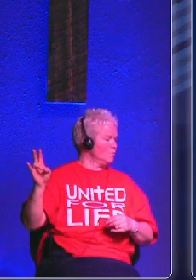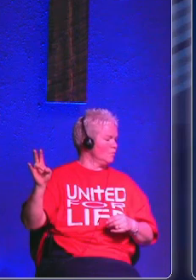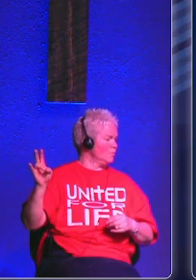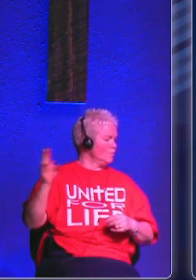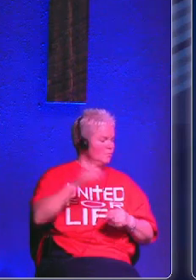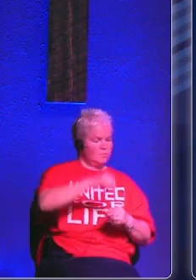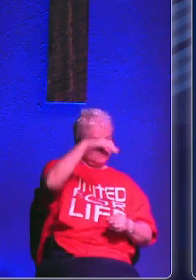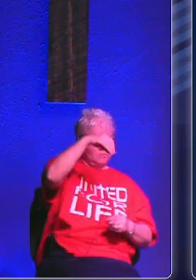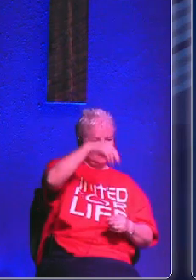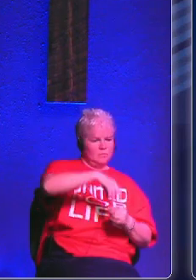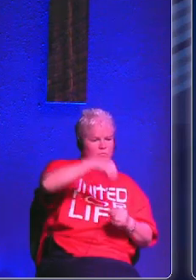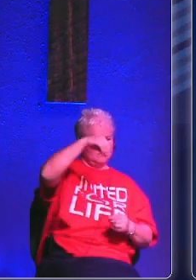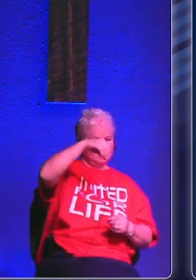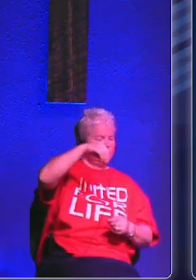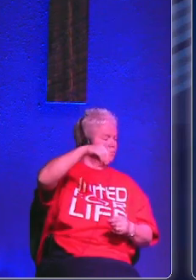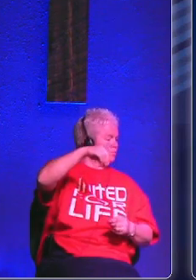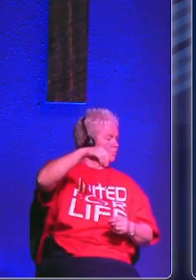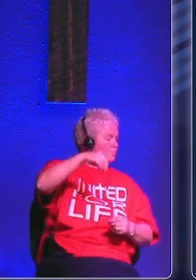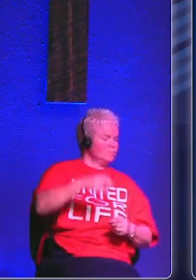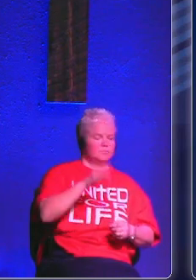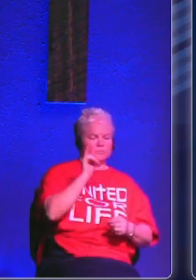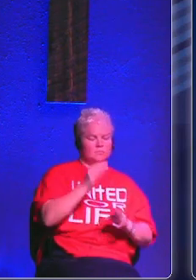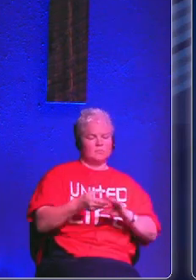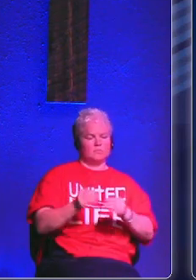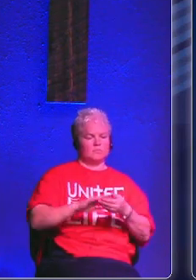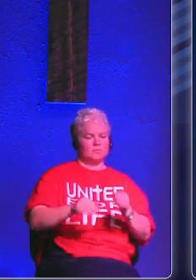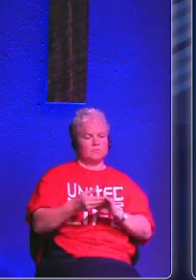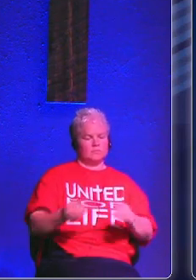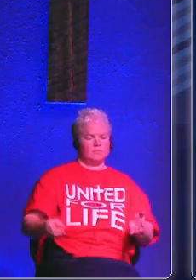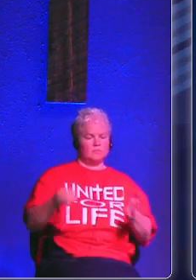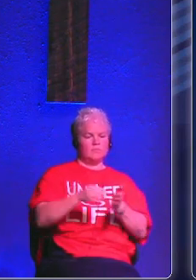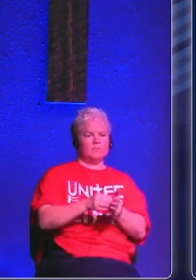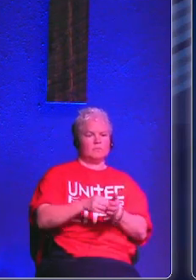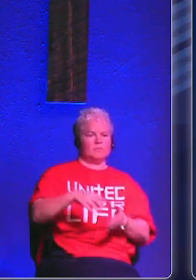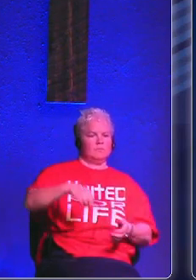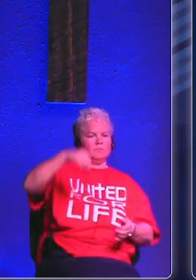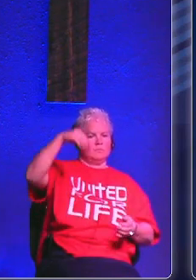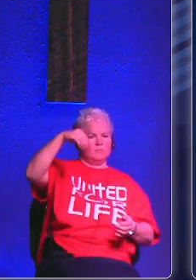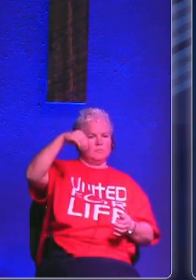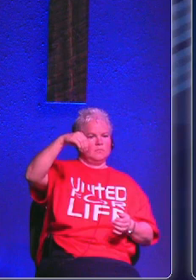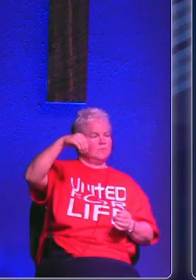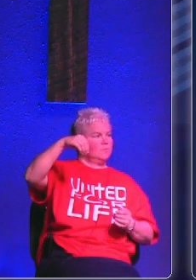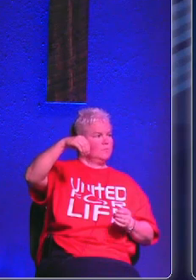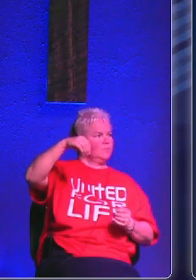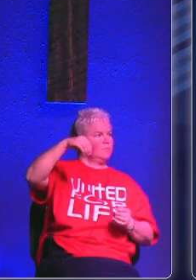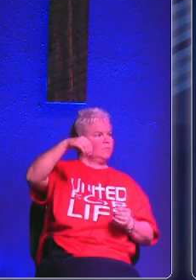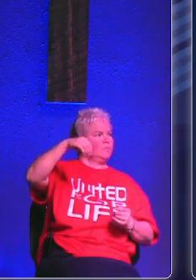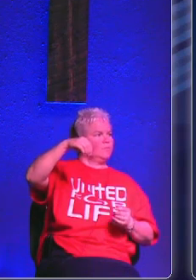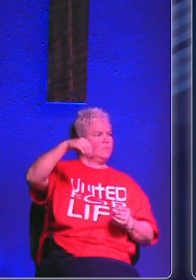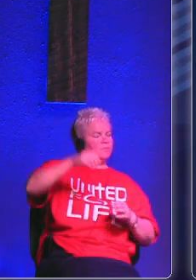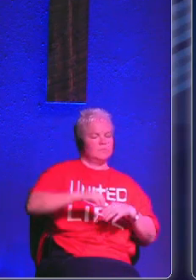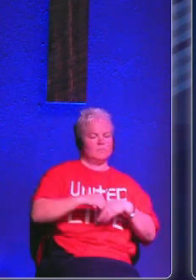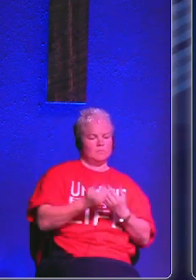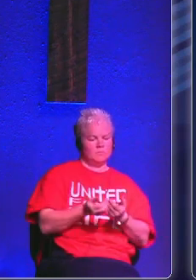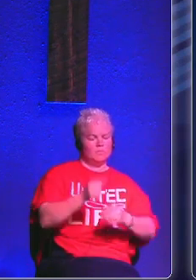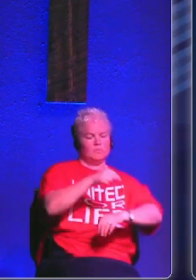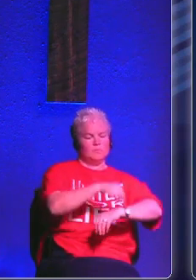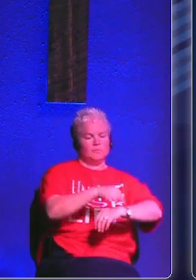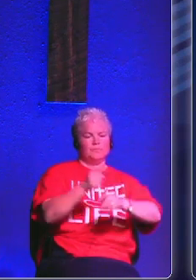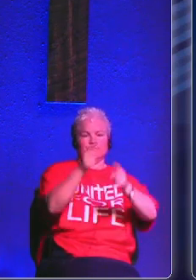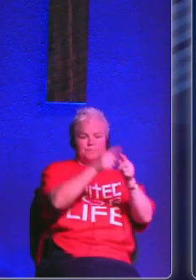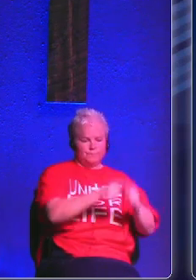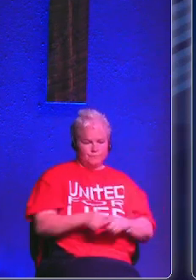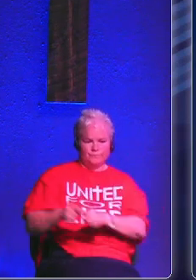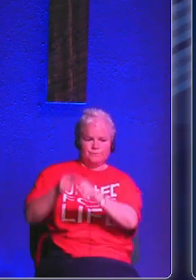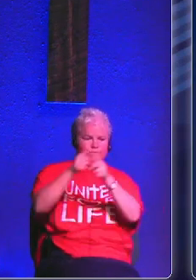and you picked it right back up. Well, I forgave him again, and you picked it up again. But how many times do we got to go around